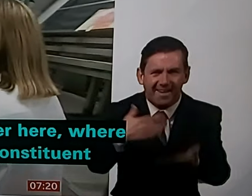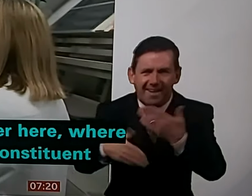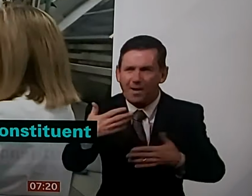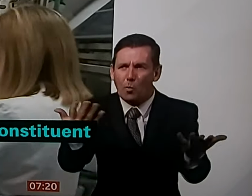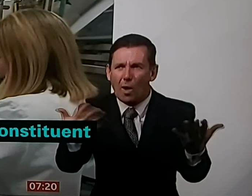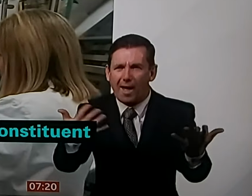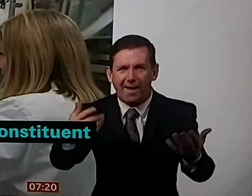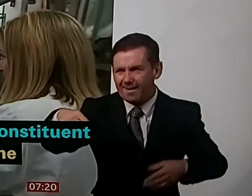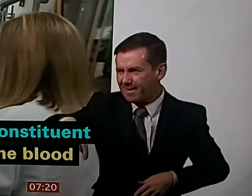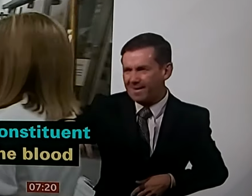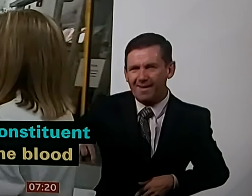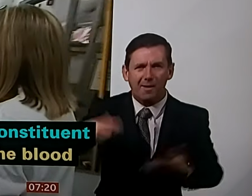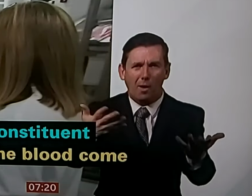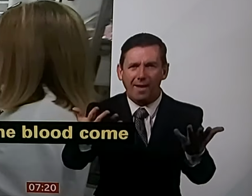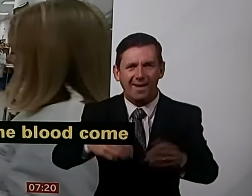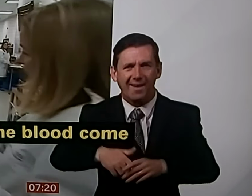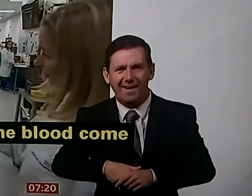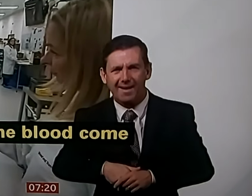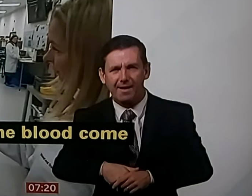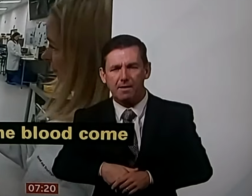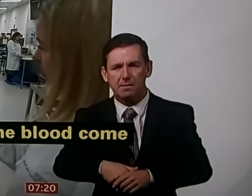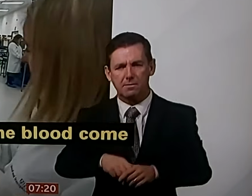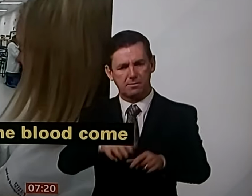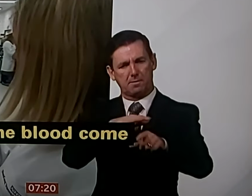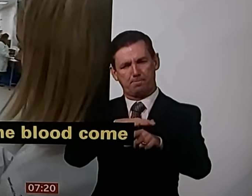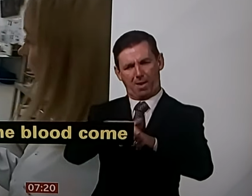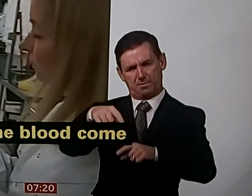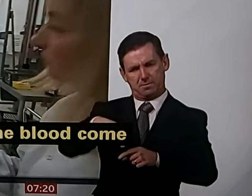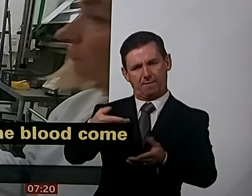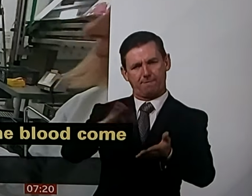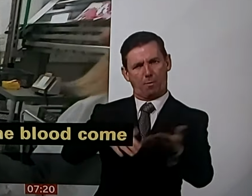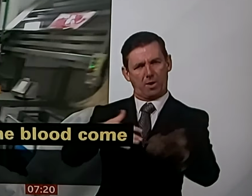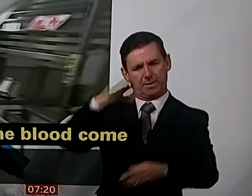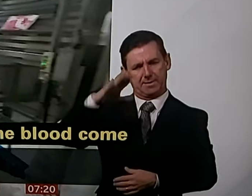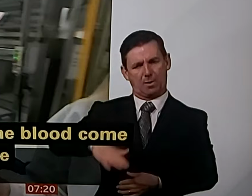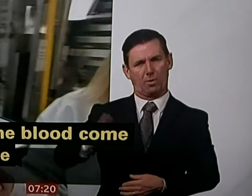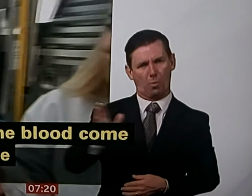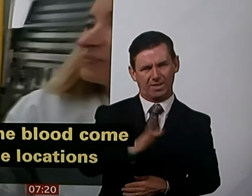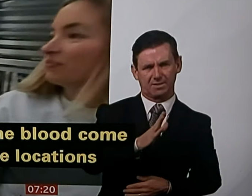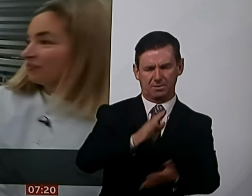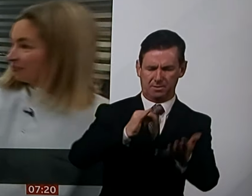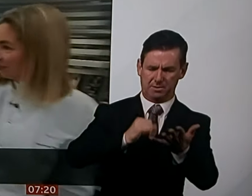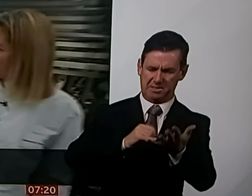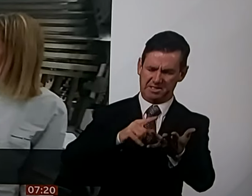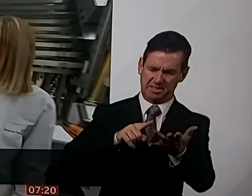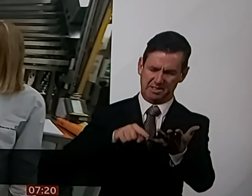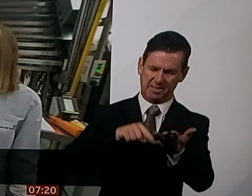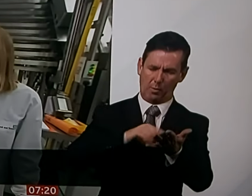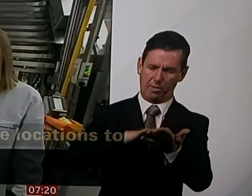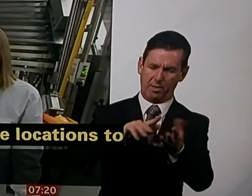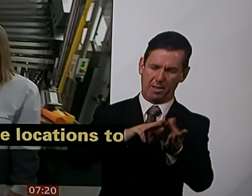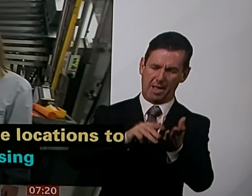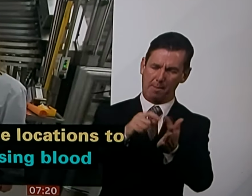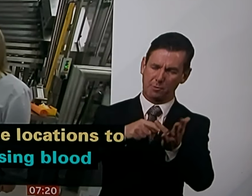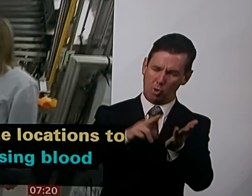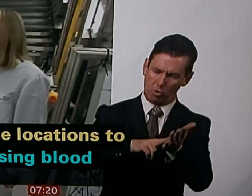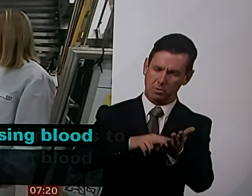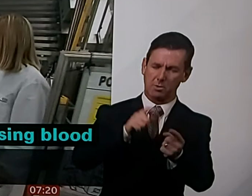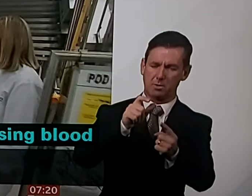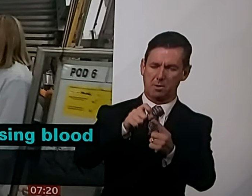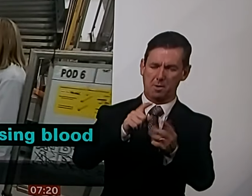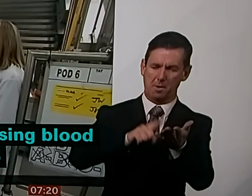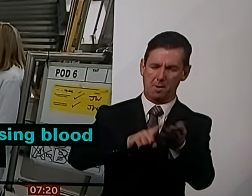Locations from this hub here. So we are processing blood from the southwest, it's from Southampton, Plymouth, Oxford, places like